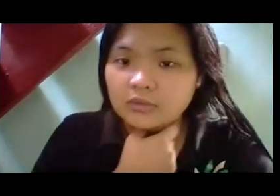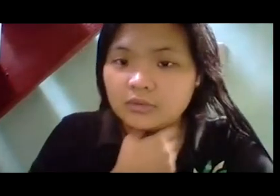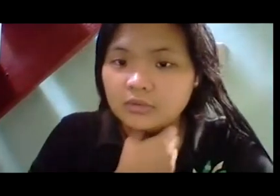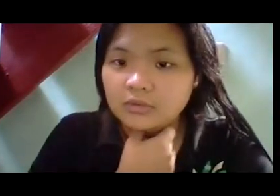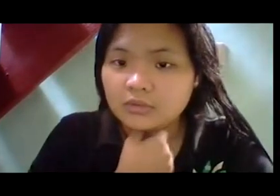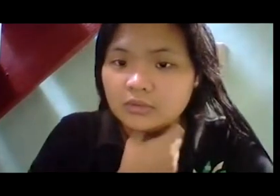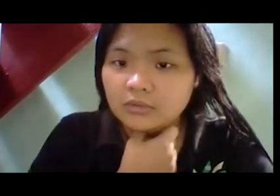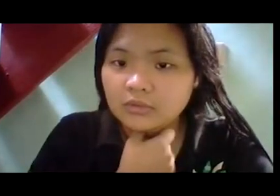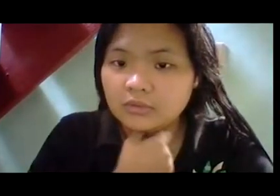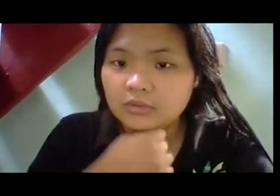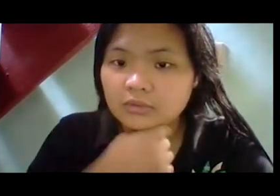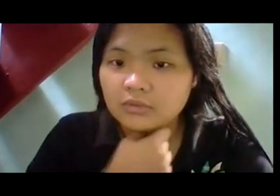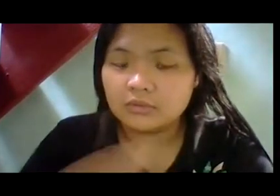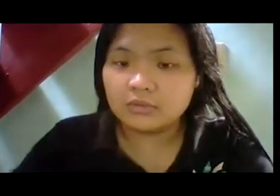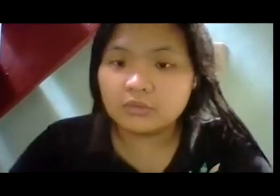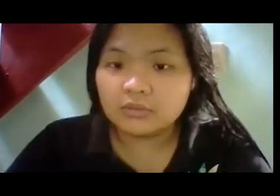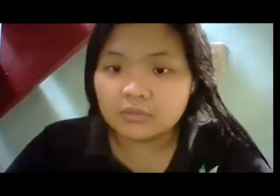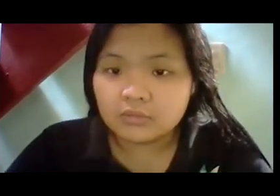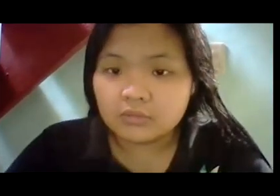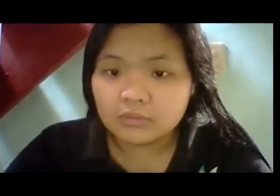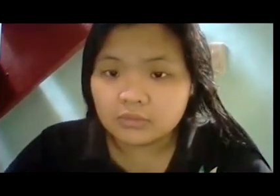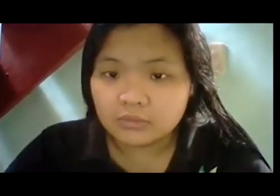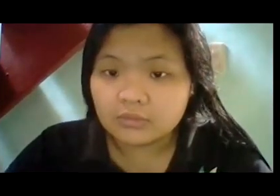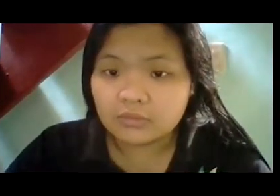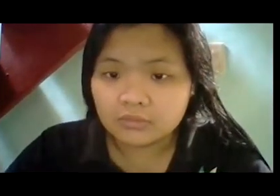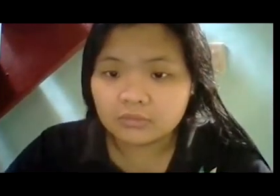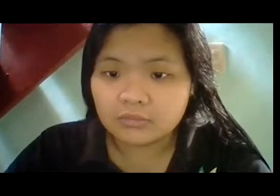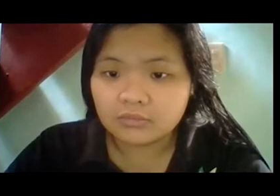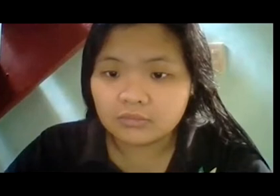still. And marry is a verb.